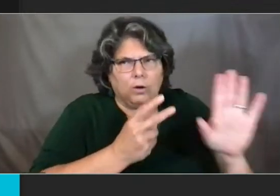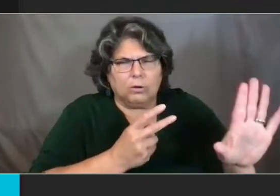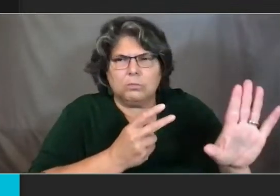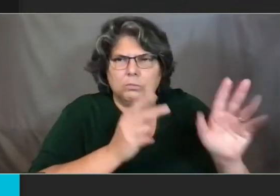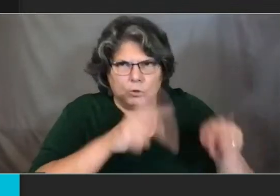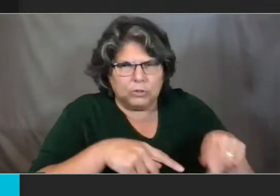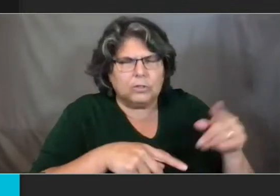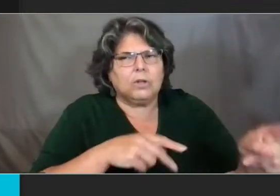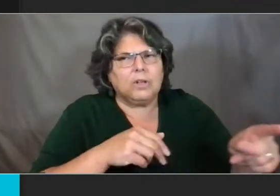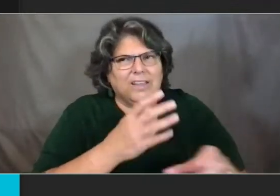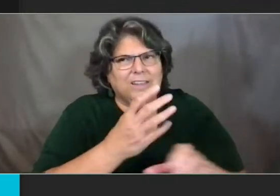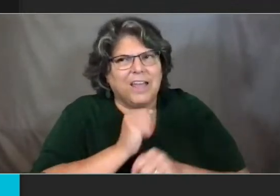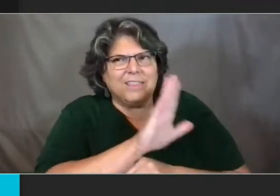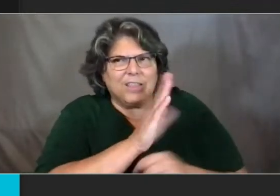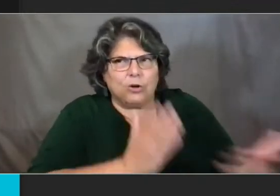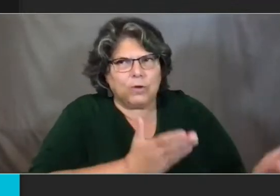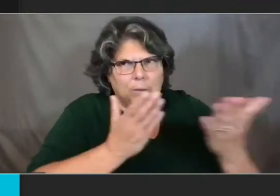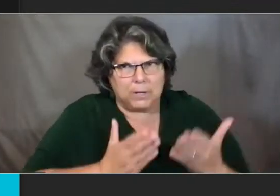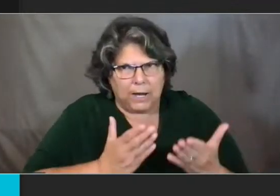recommendation.